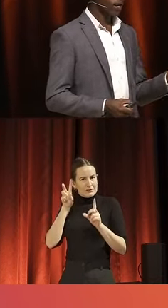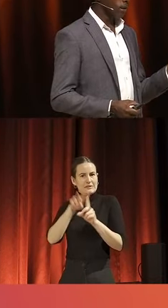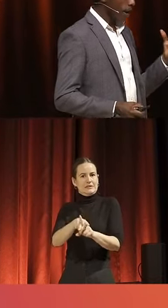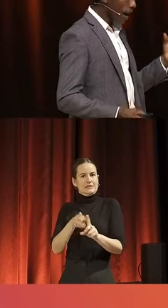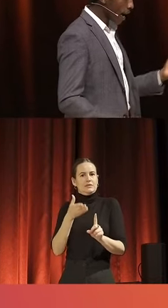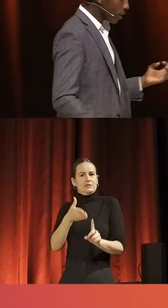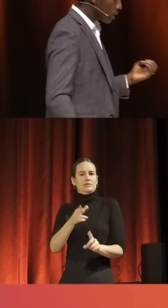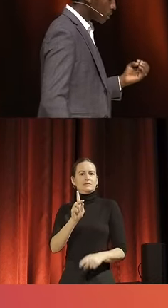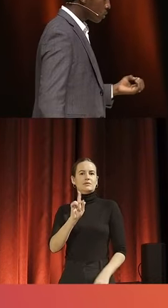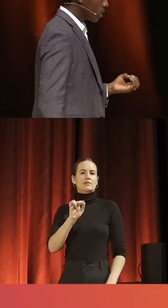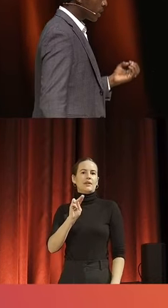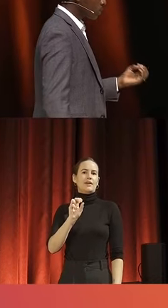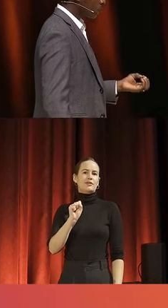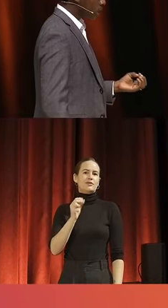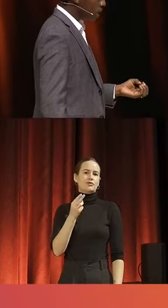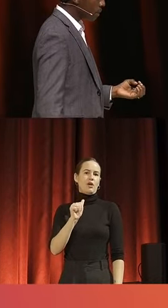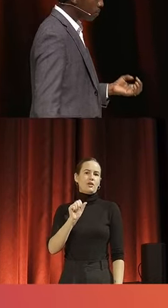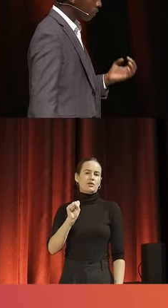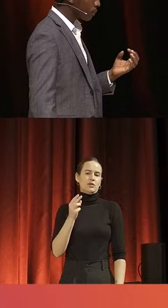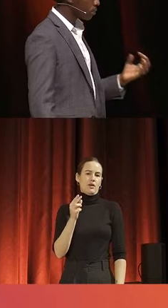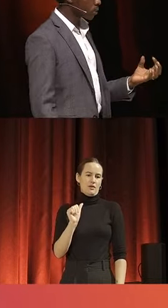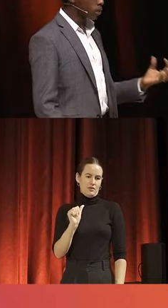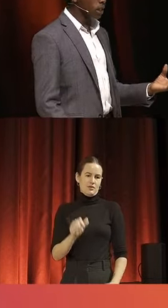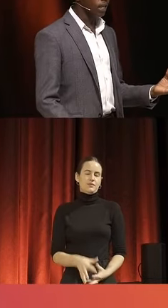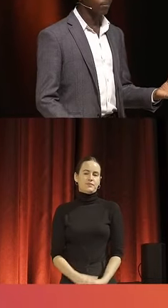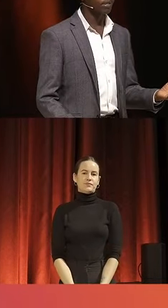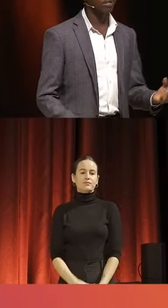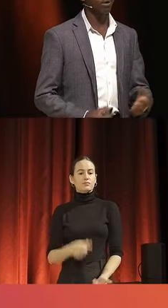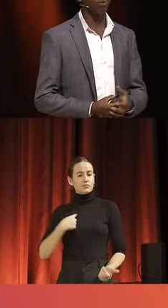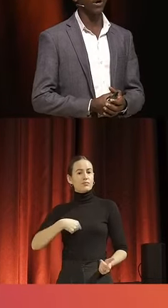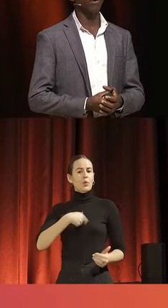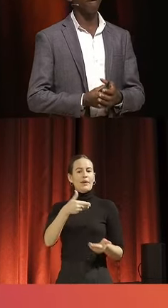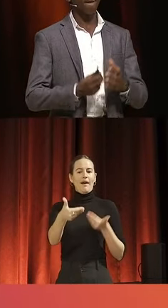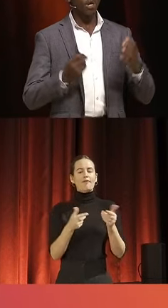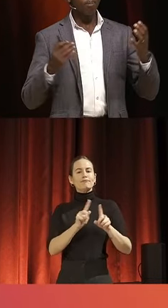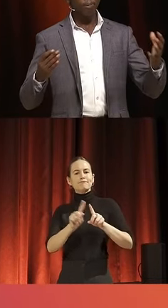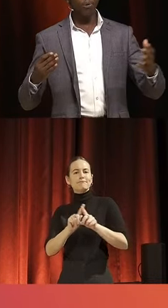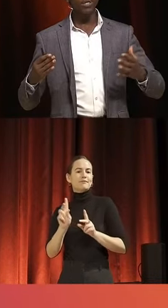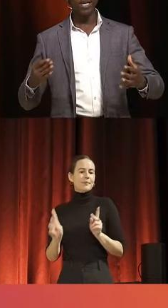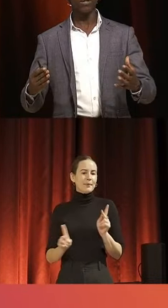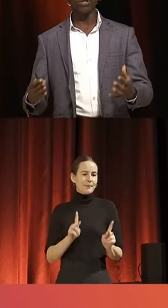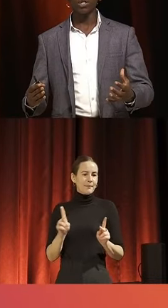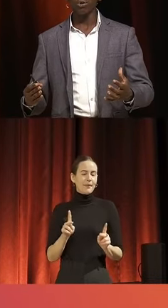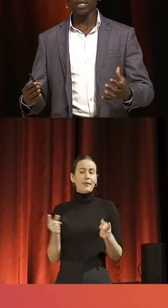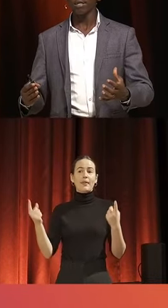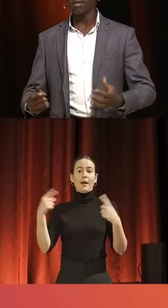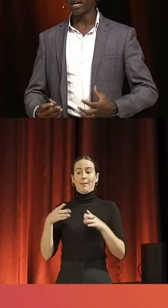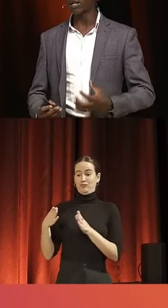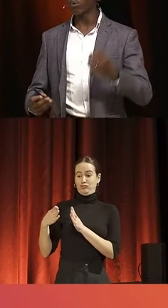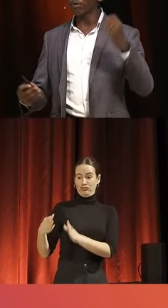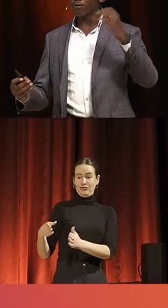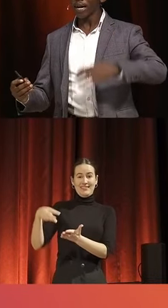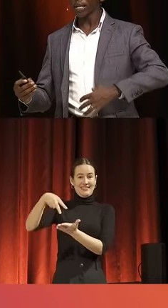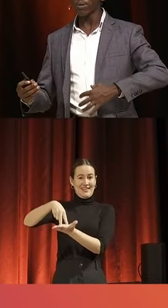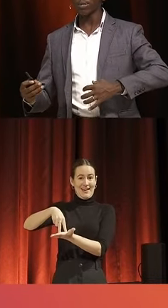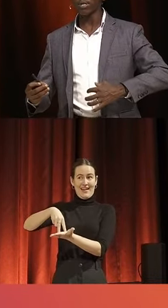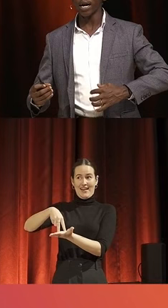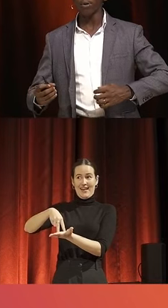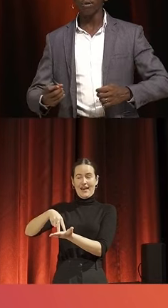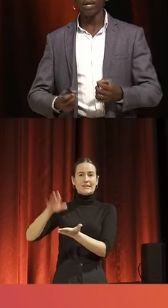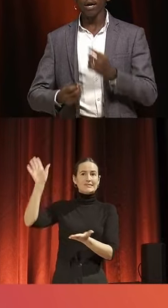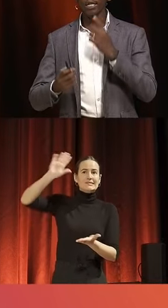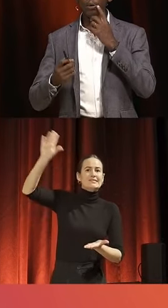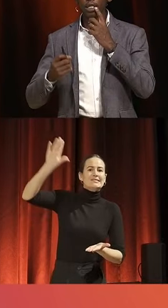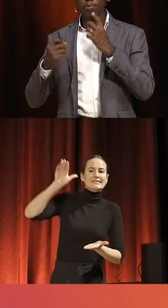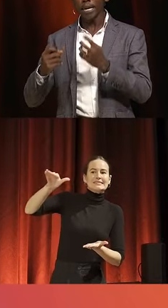We hired a team of street teams where people would stand on the street and they would flag users